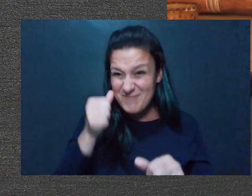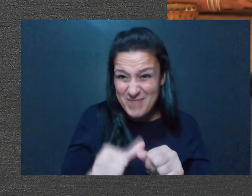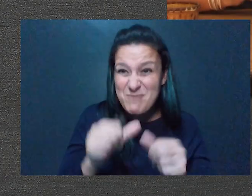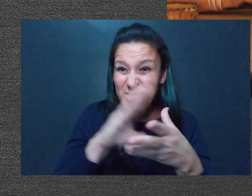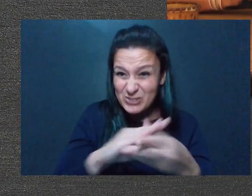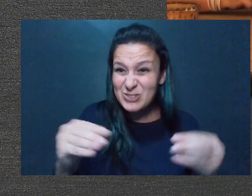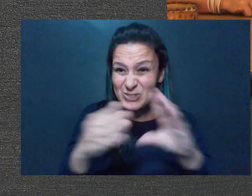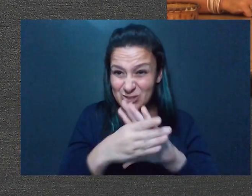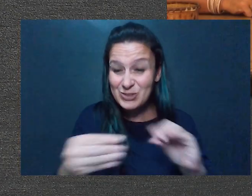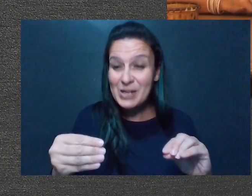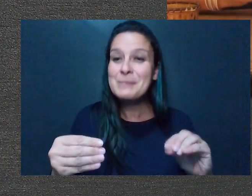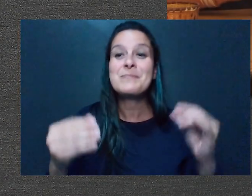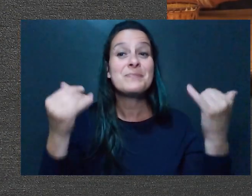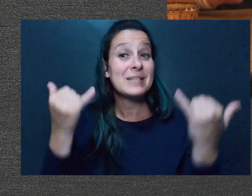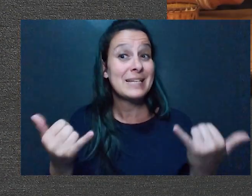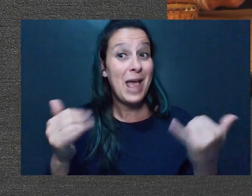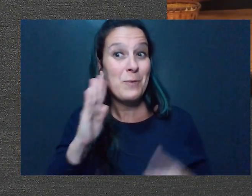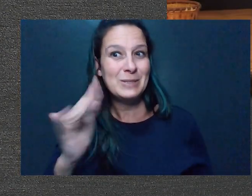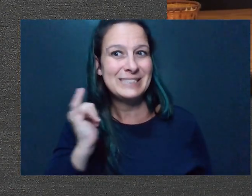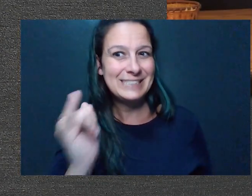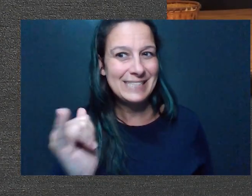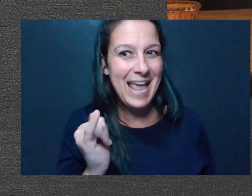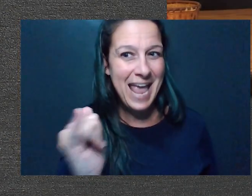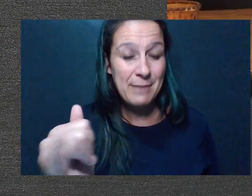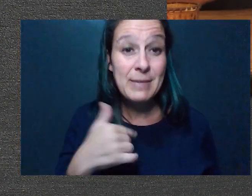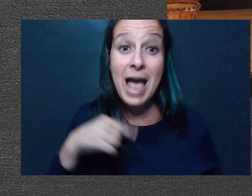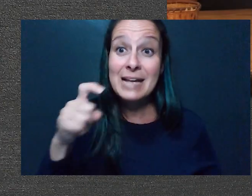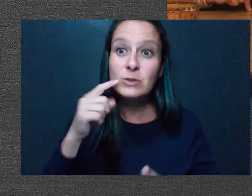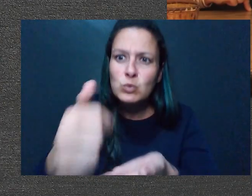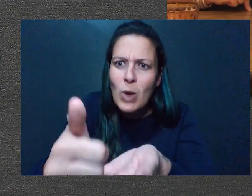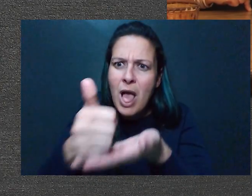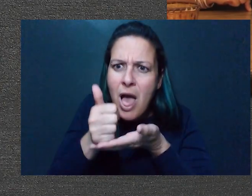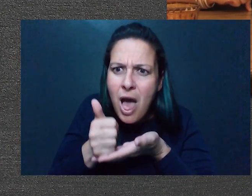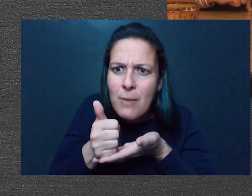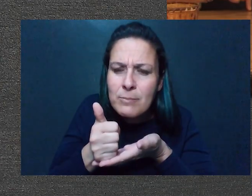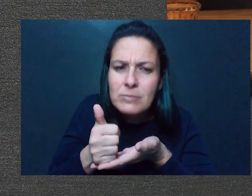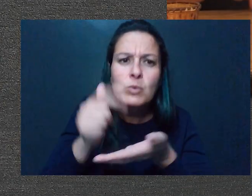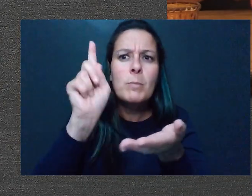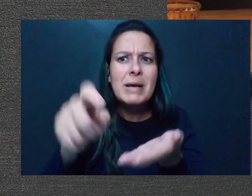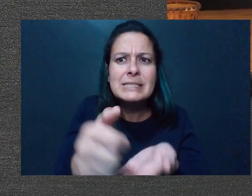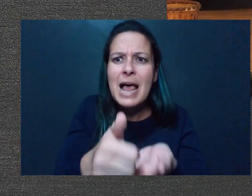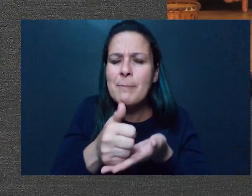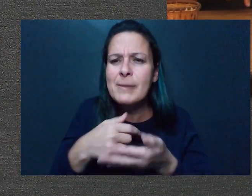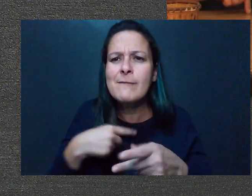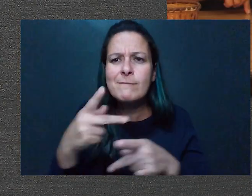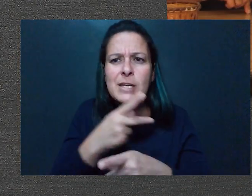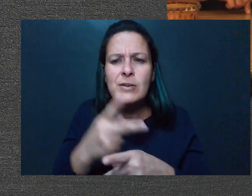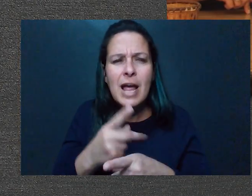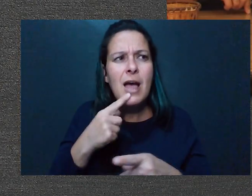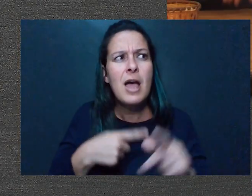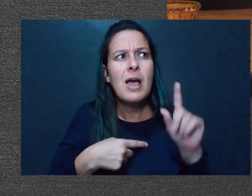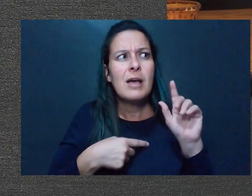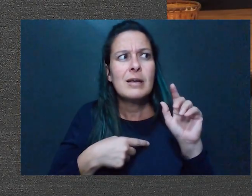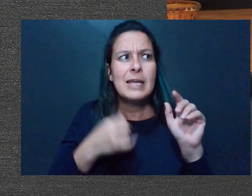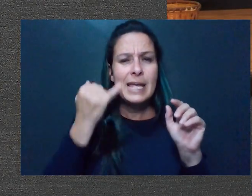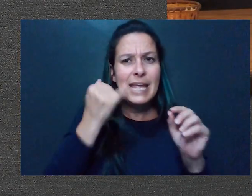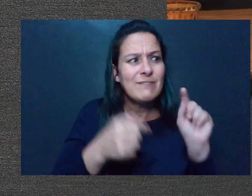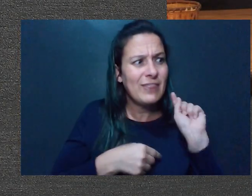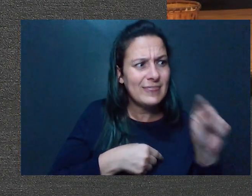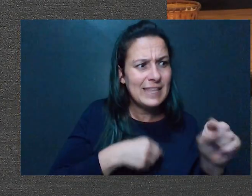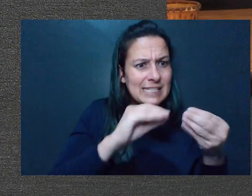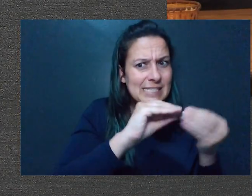story? We're gonna do that, but I need you guys to help me figure out what our new number will be if we